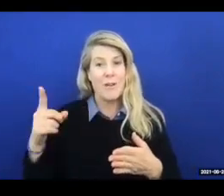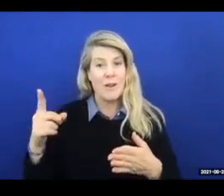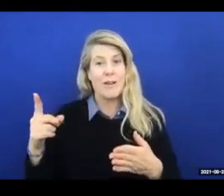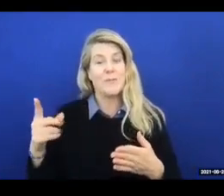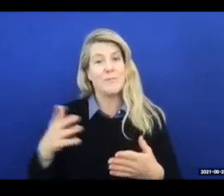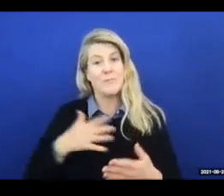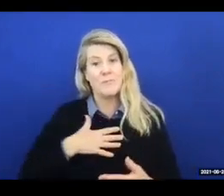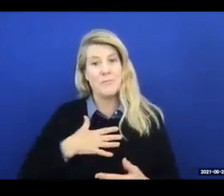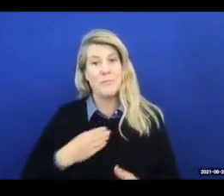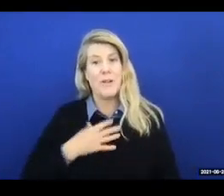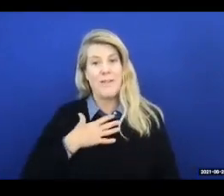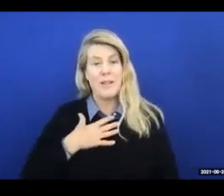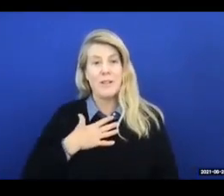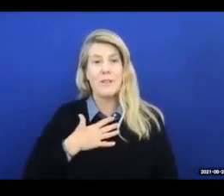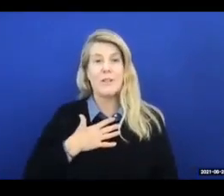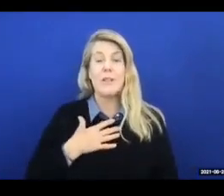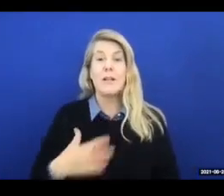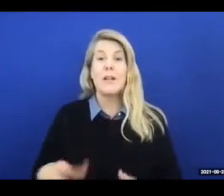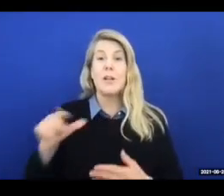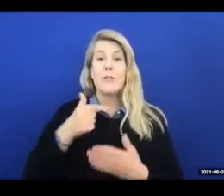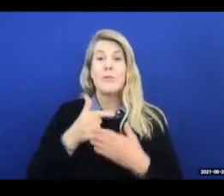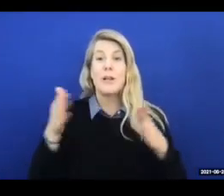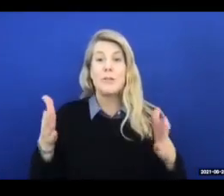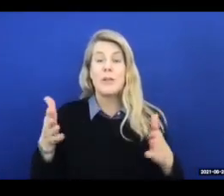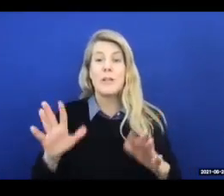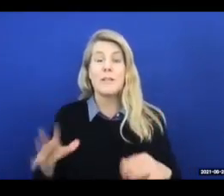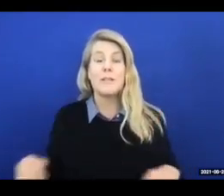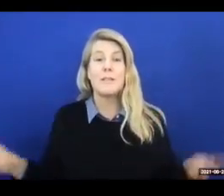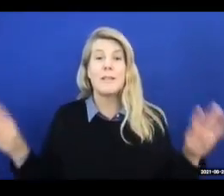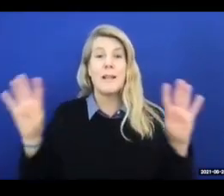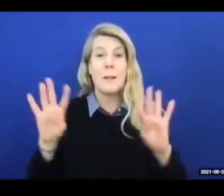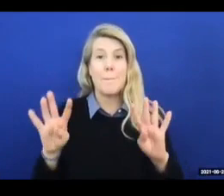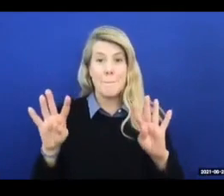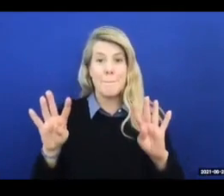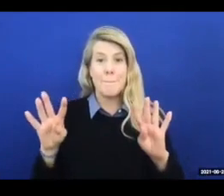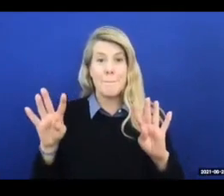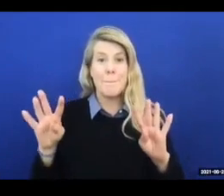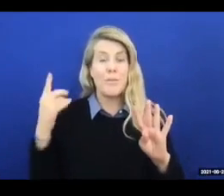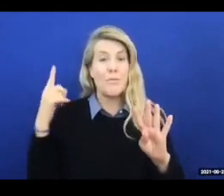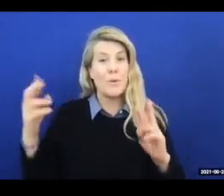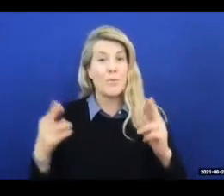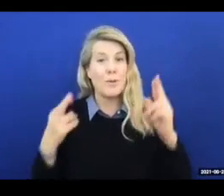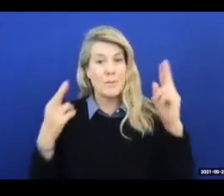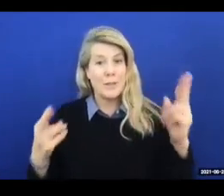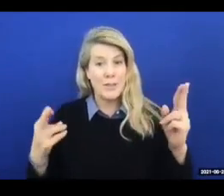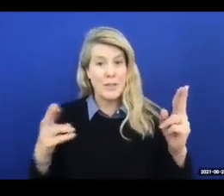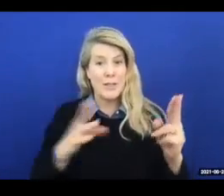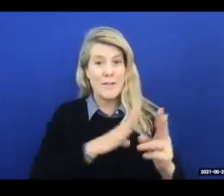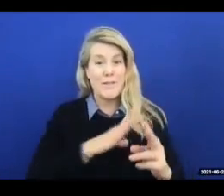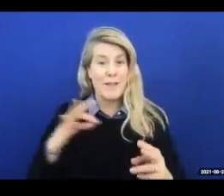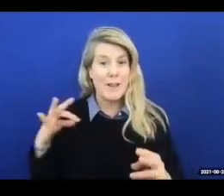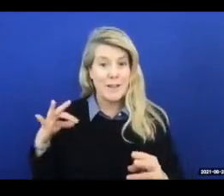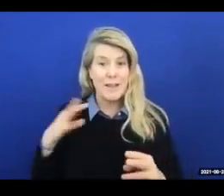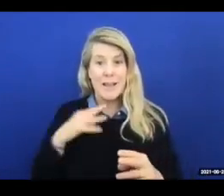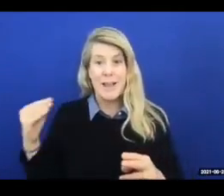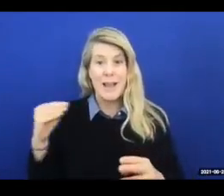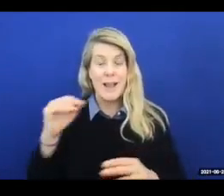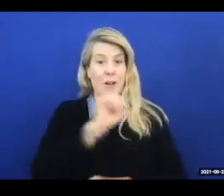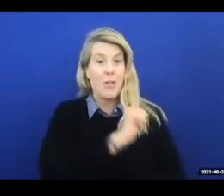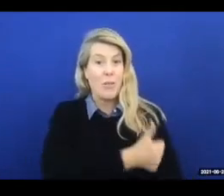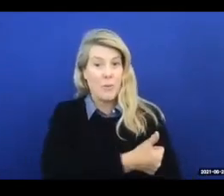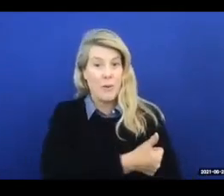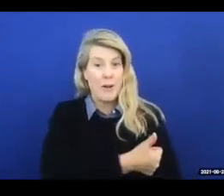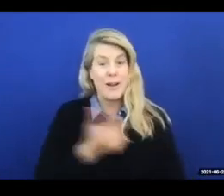please rise? Upon recommendation of the faculty and by the authority vested